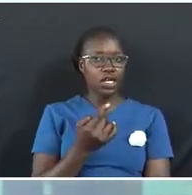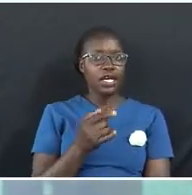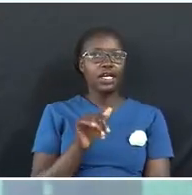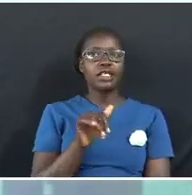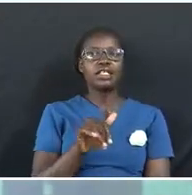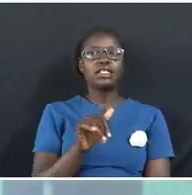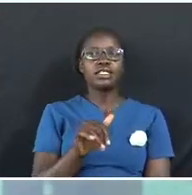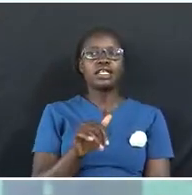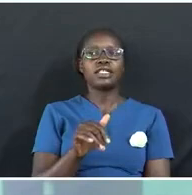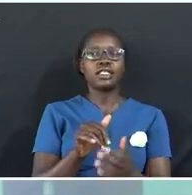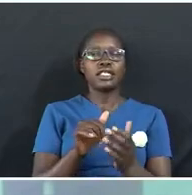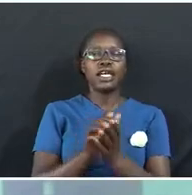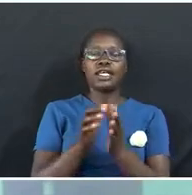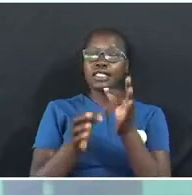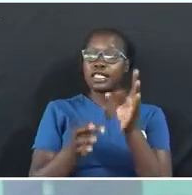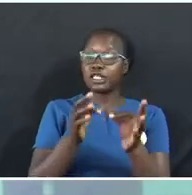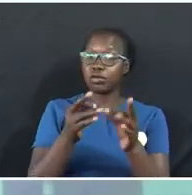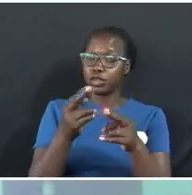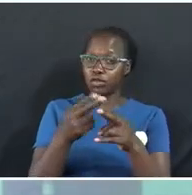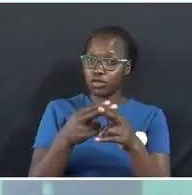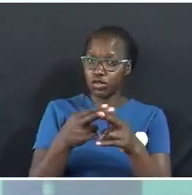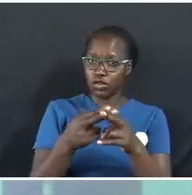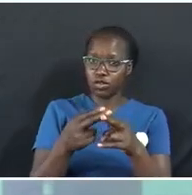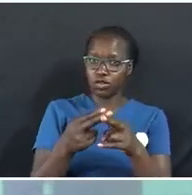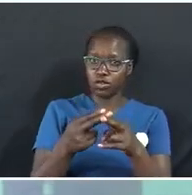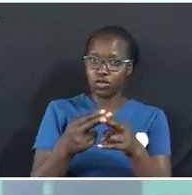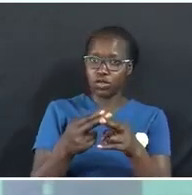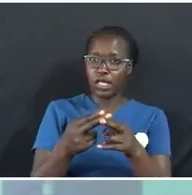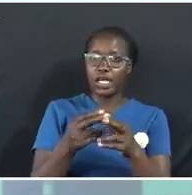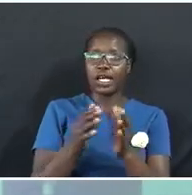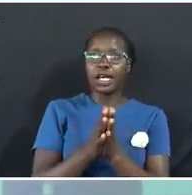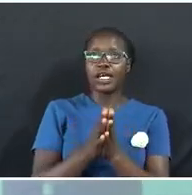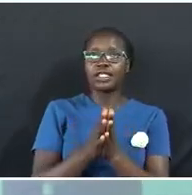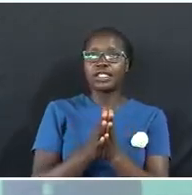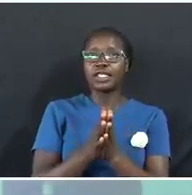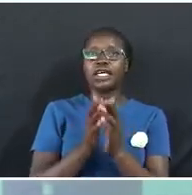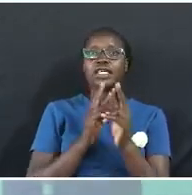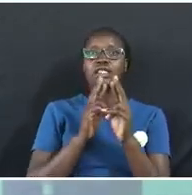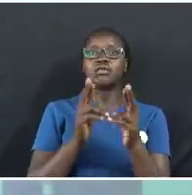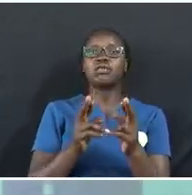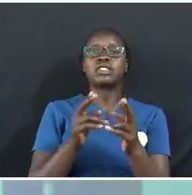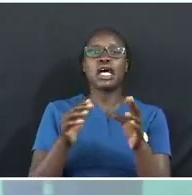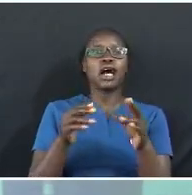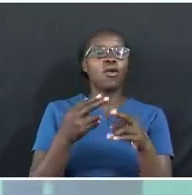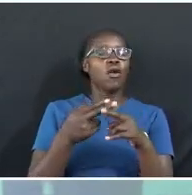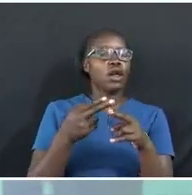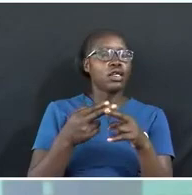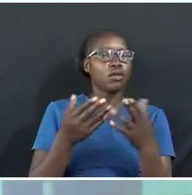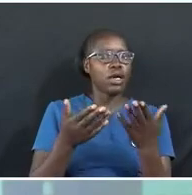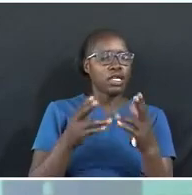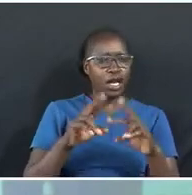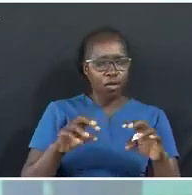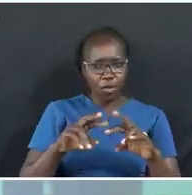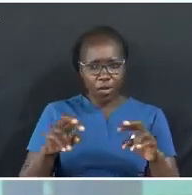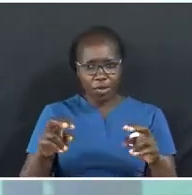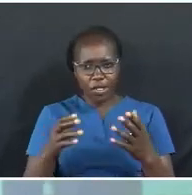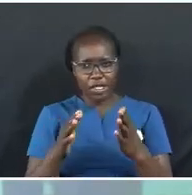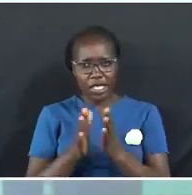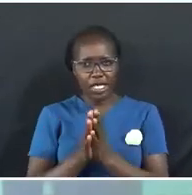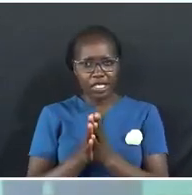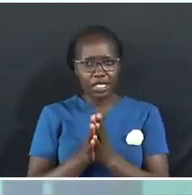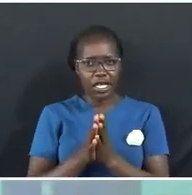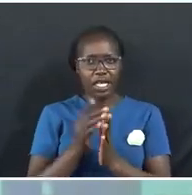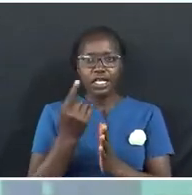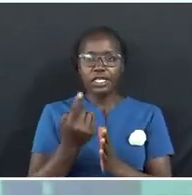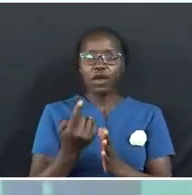about, judgment is about. It is ongoing, it is crossing, our names are being examined, and therefore the world